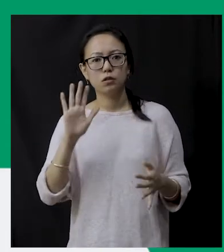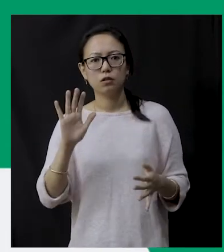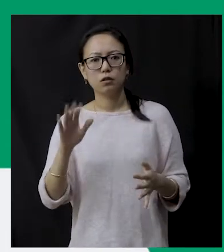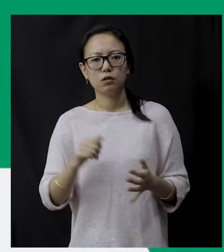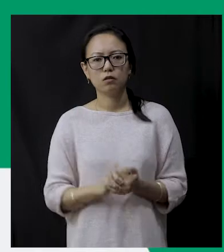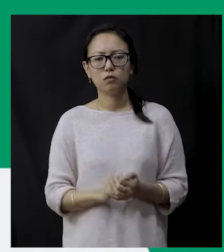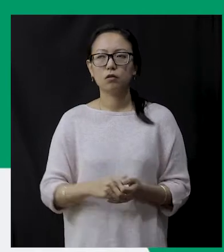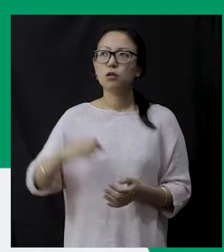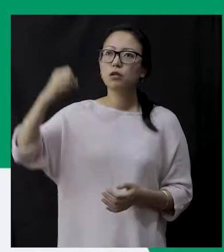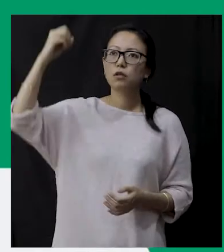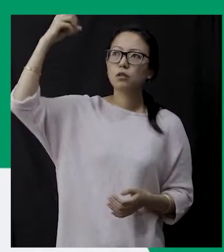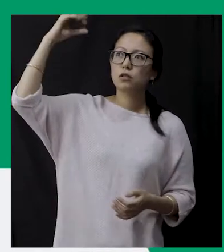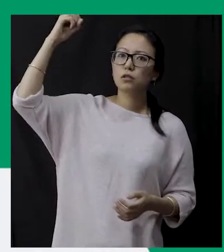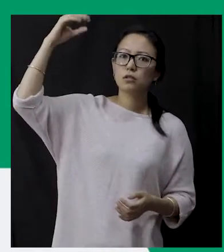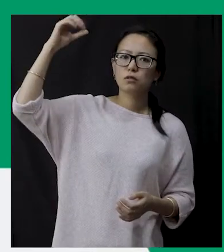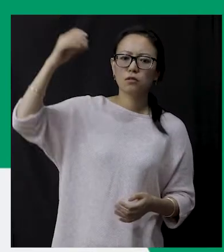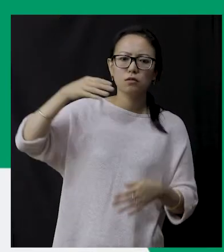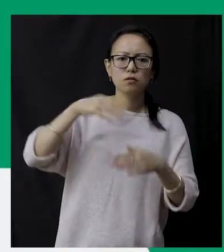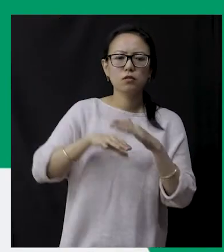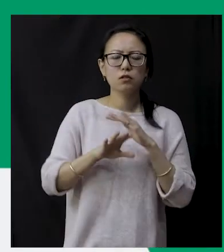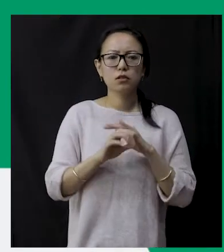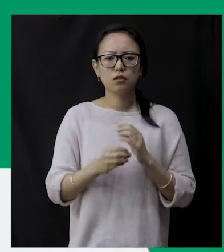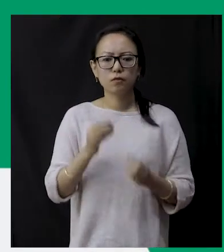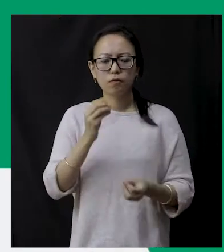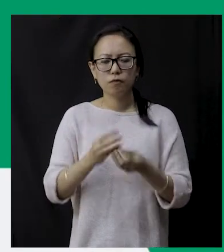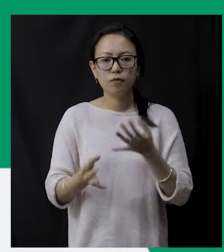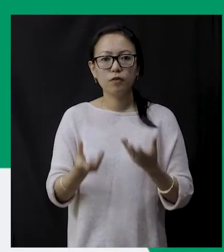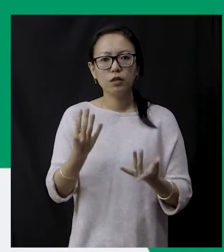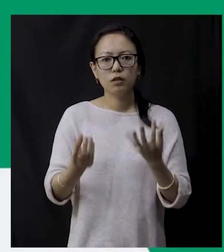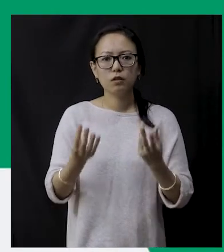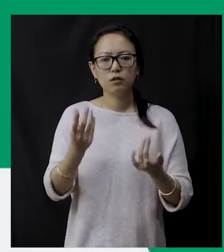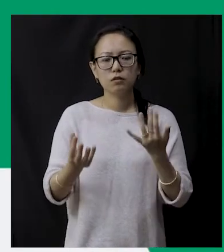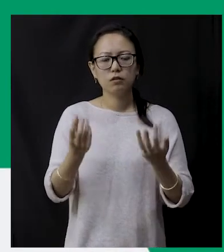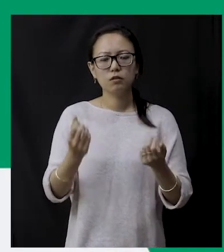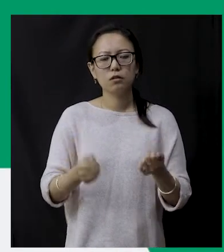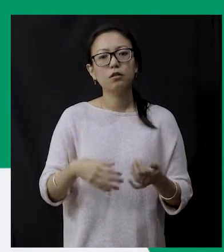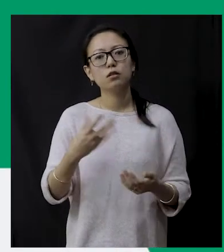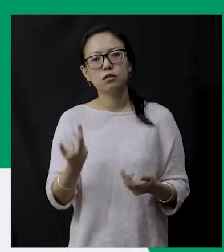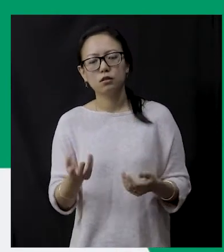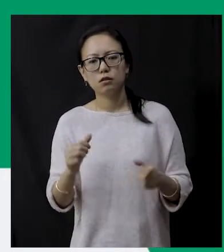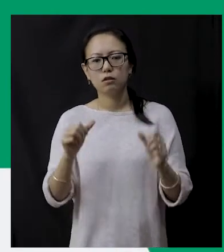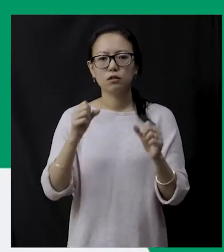there are gases, and they boil every time.